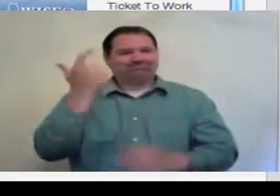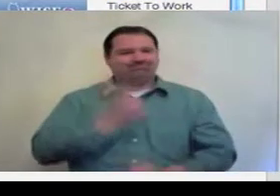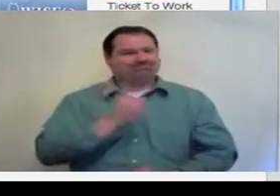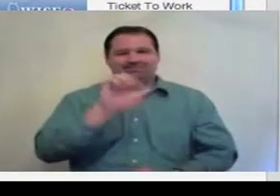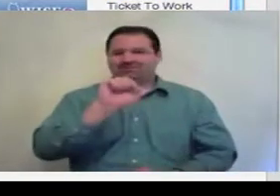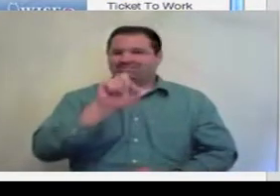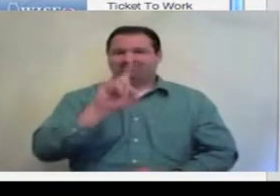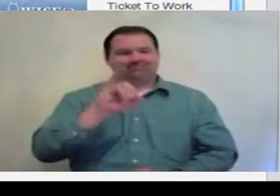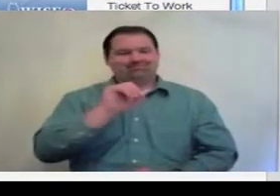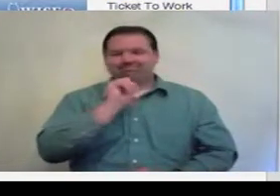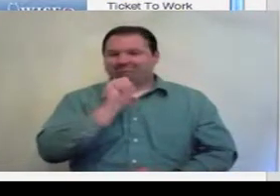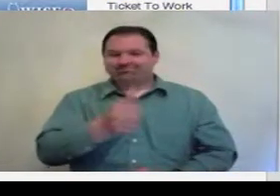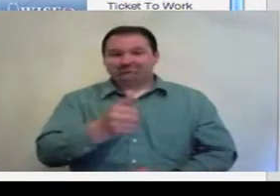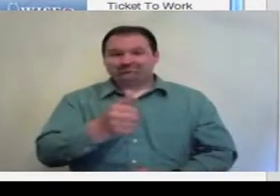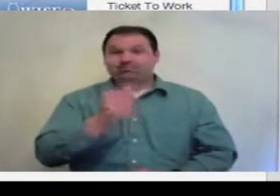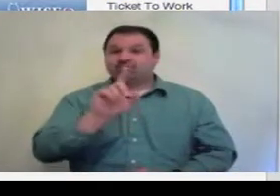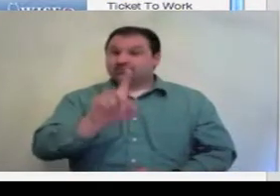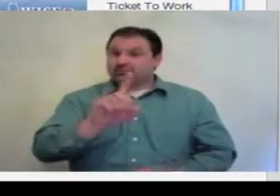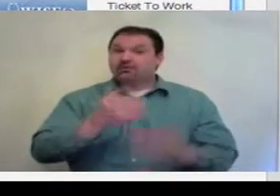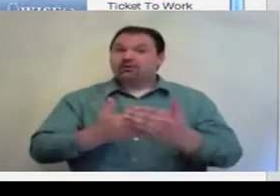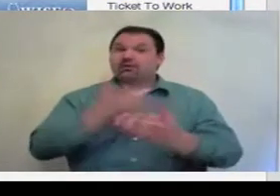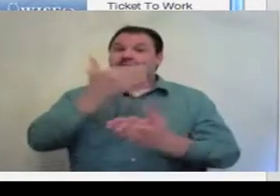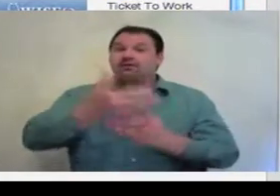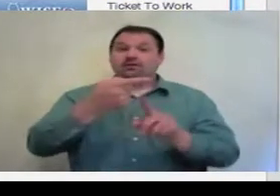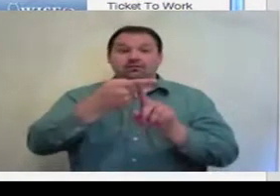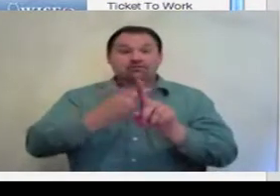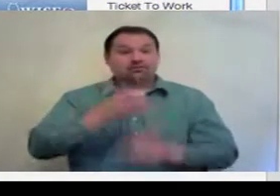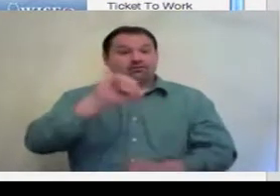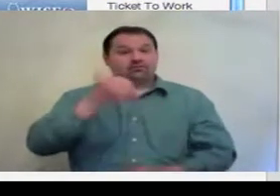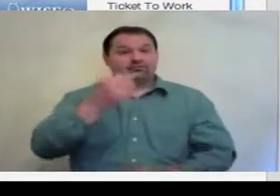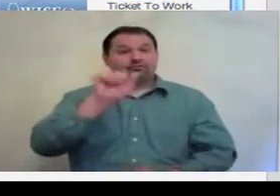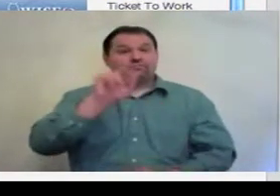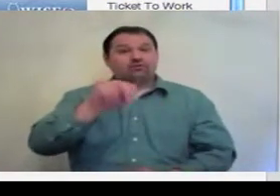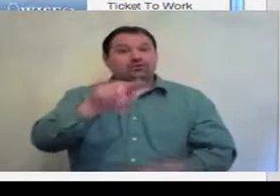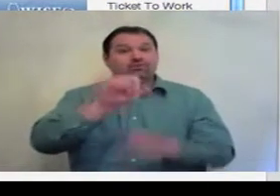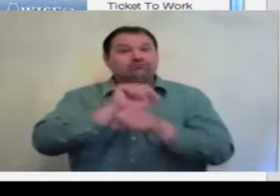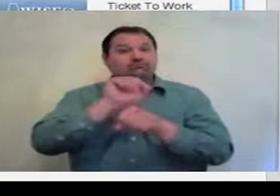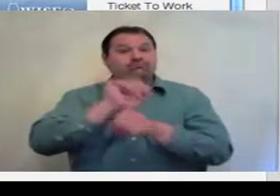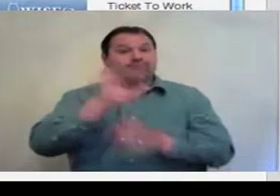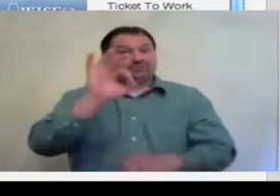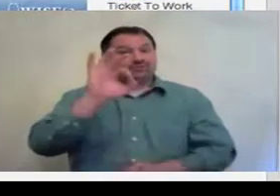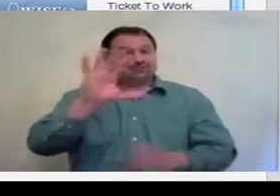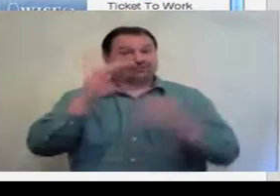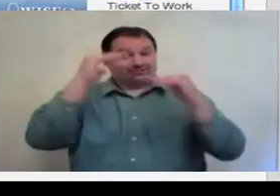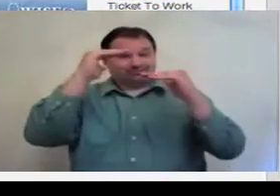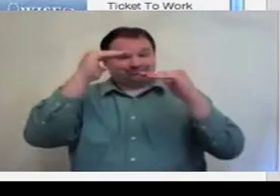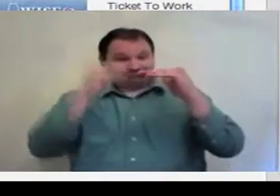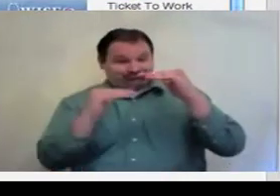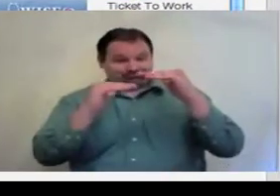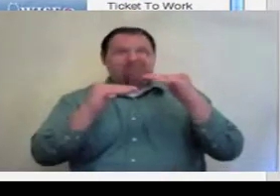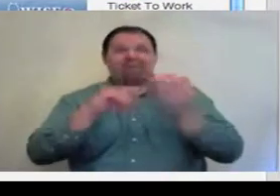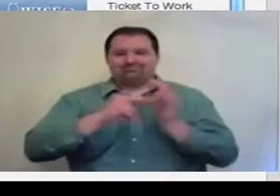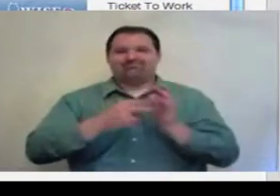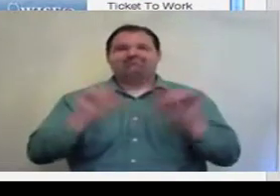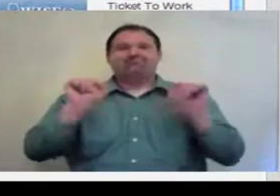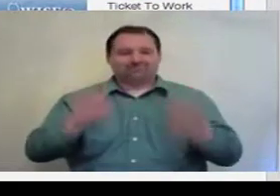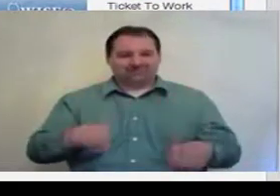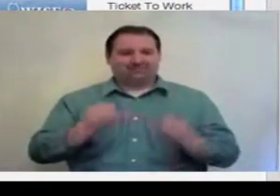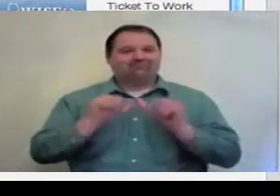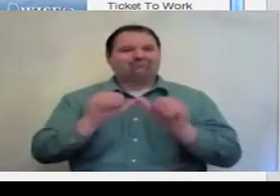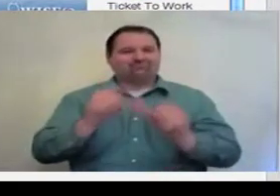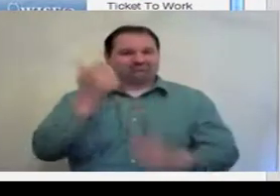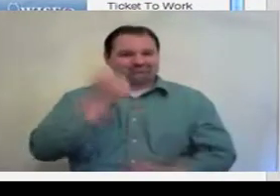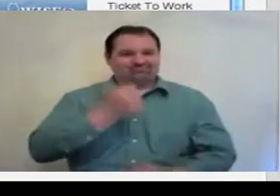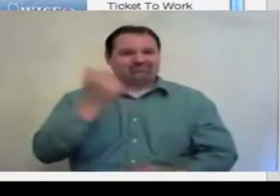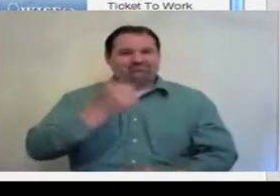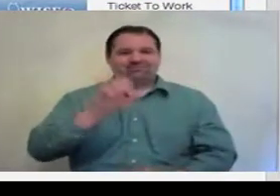earn your check for that month during this 3-year period. But in January, if your earnings went back down to $900, you would be eligible again